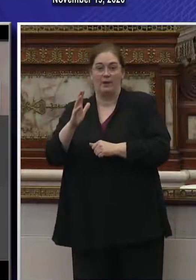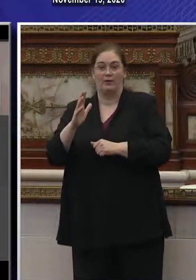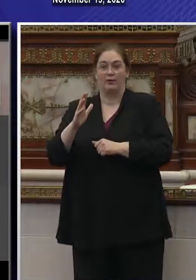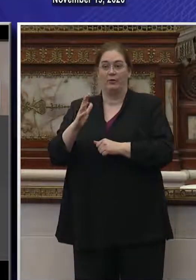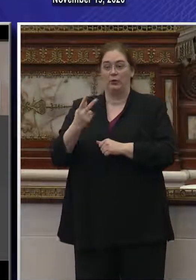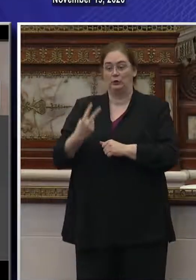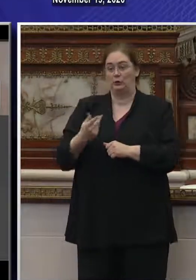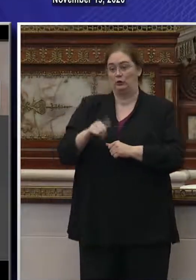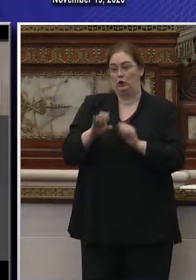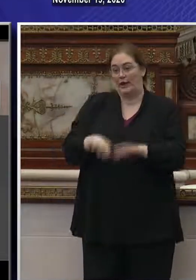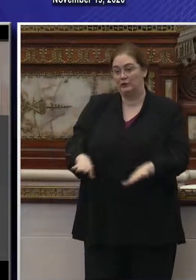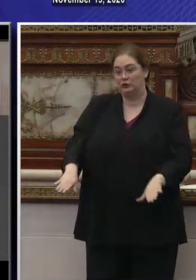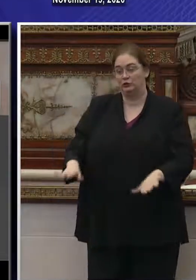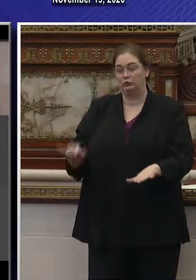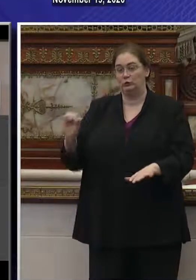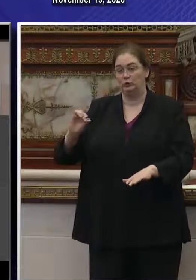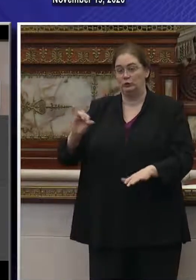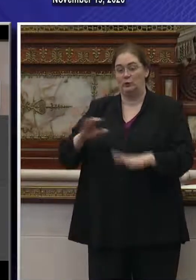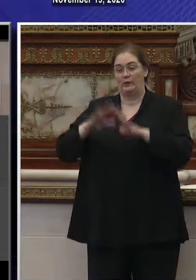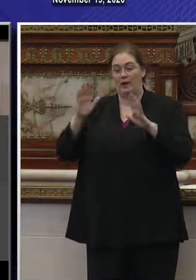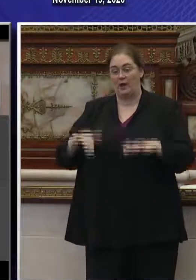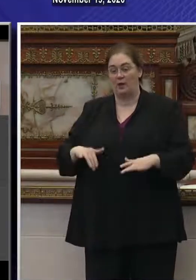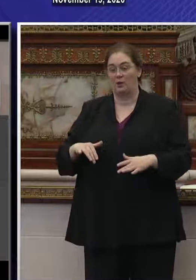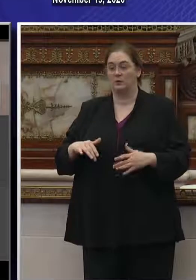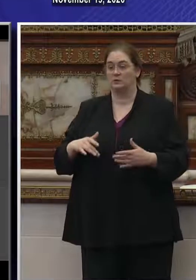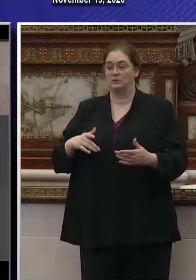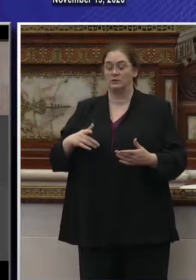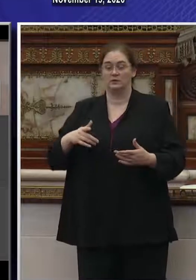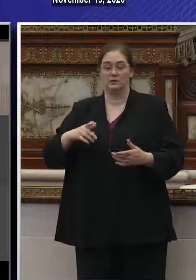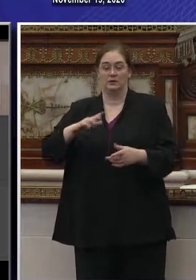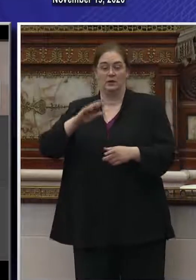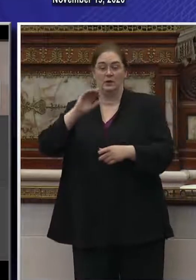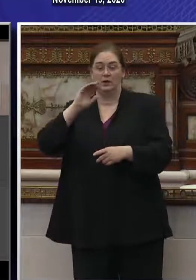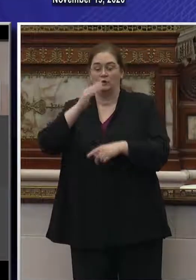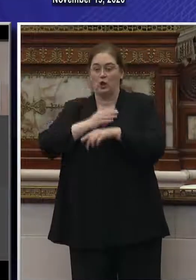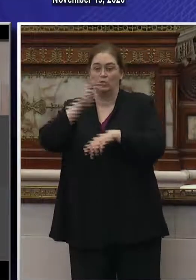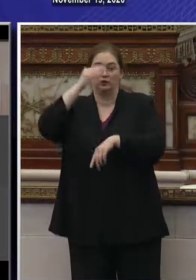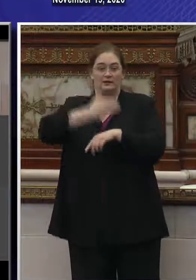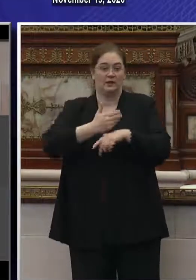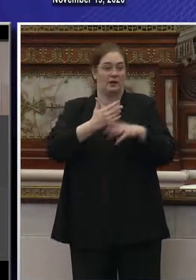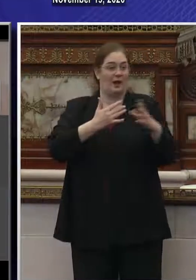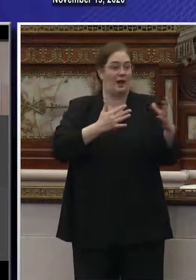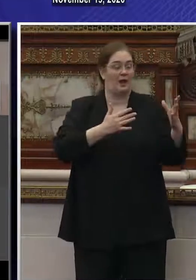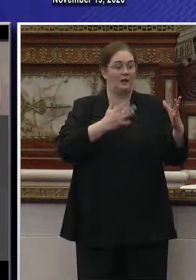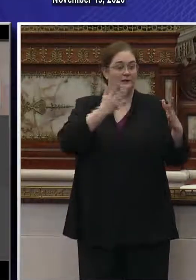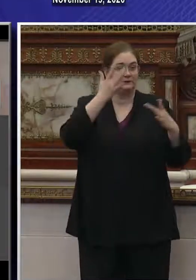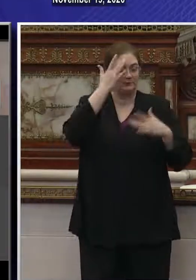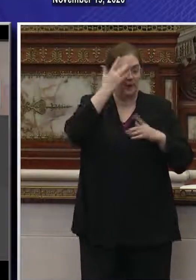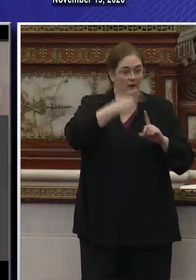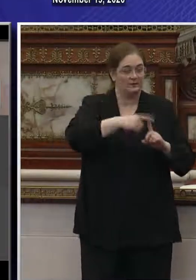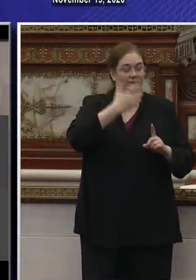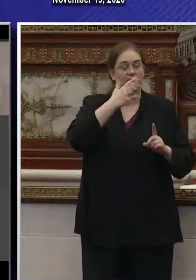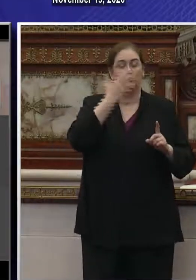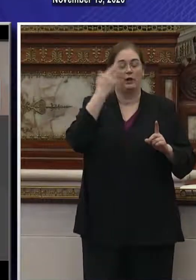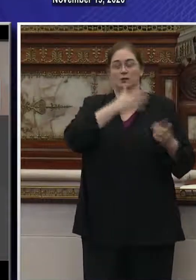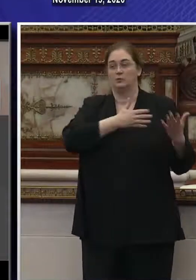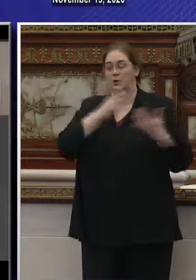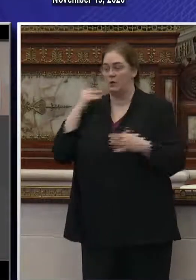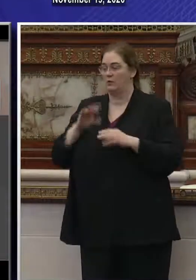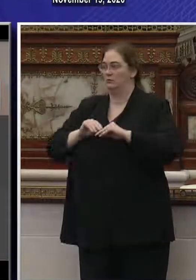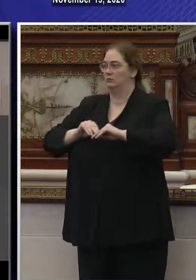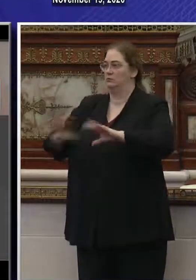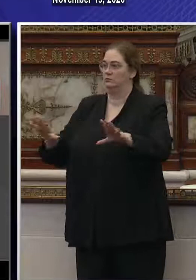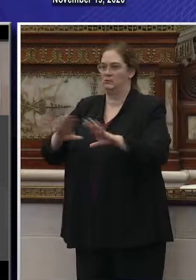2 grandkids in the household, and they get infected by their daughter or their son, and the whole household gets infected. And right